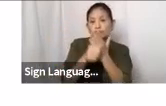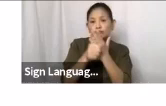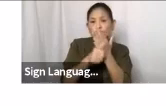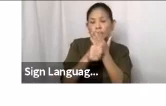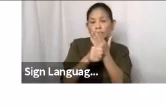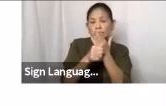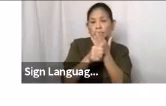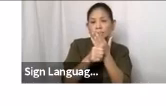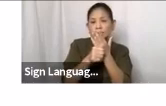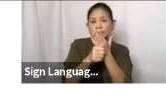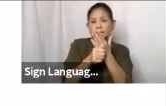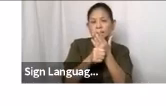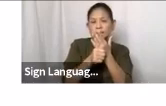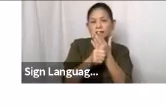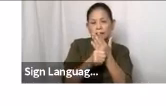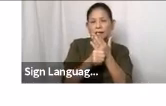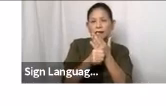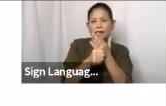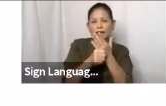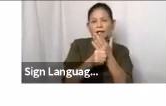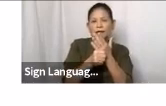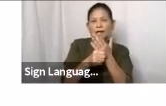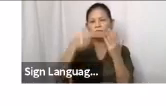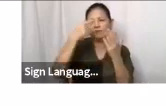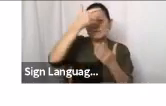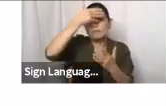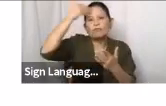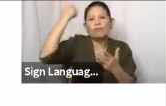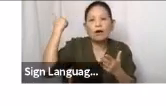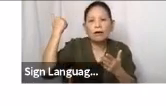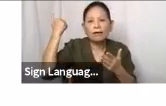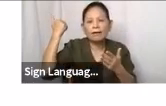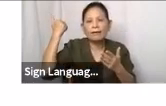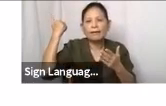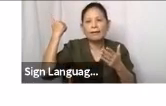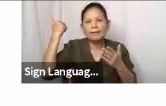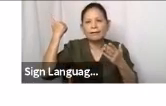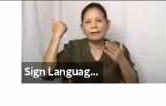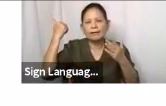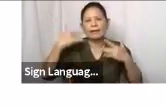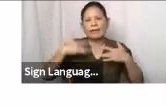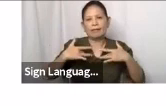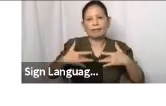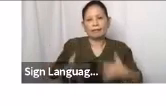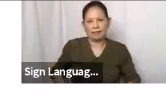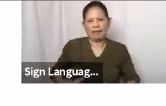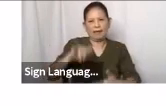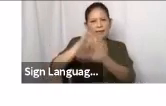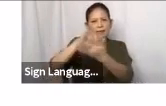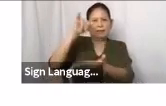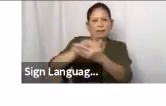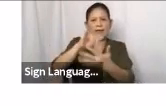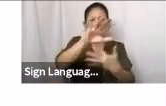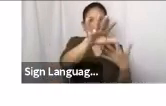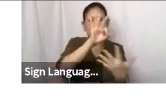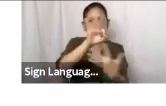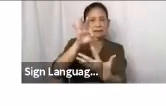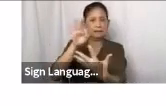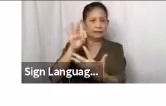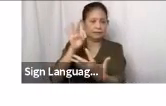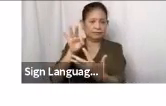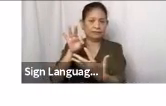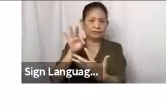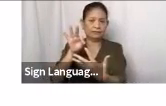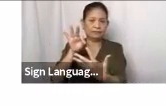just to avoid the depression and anxiety. So these were basically the findings, and now we can have